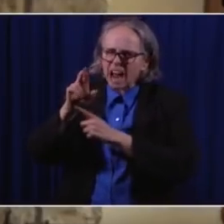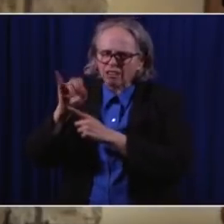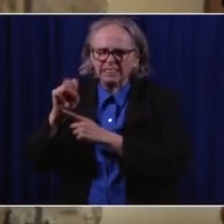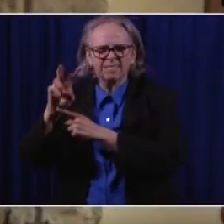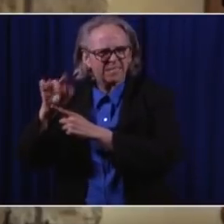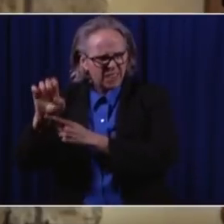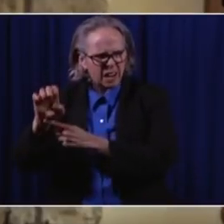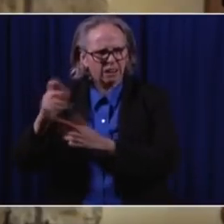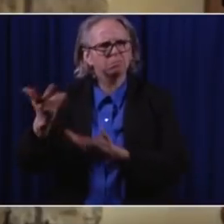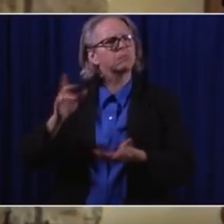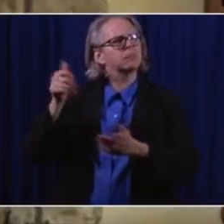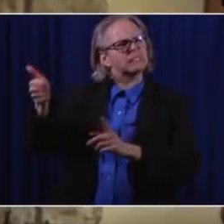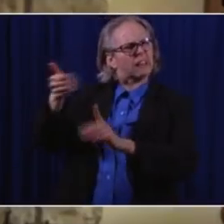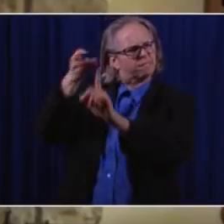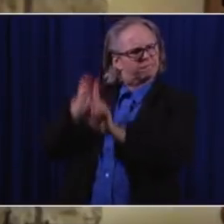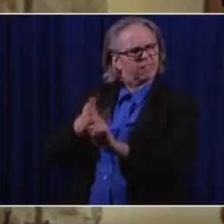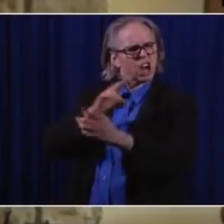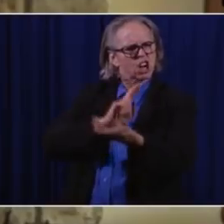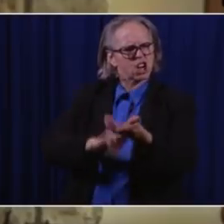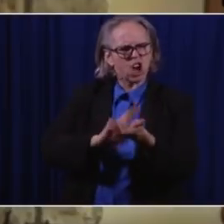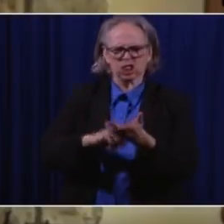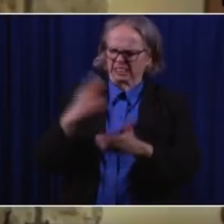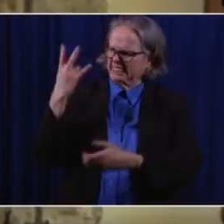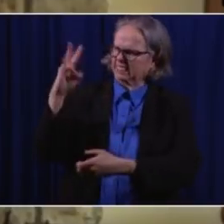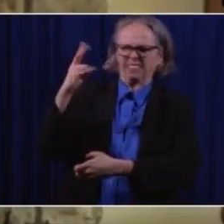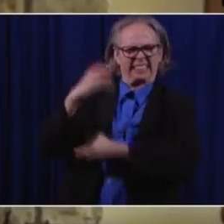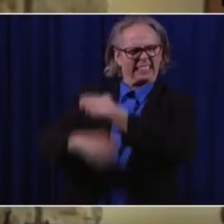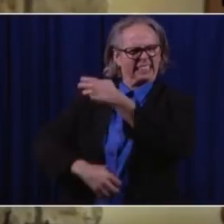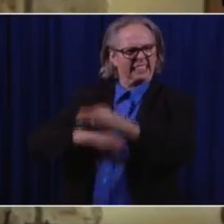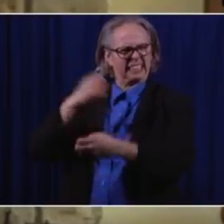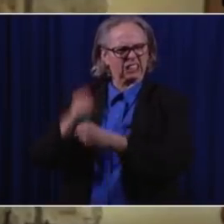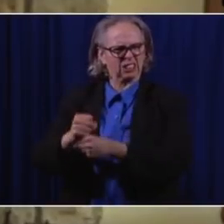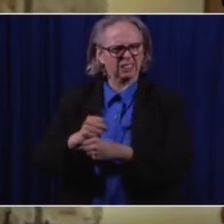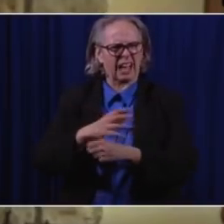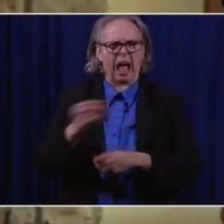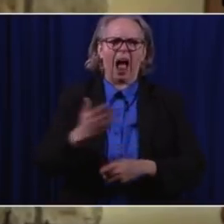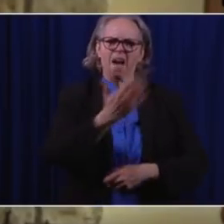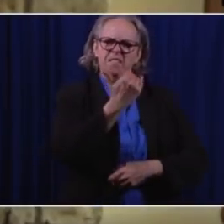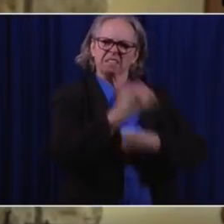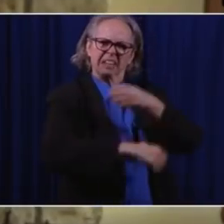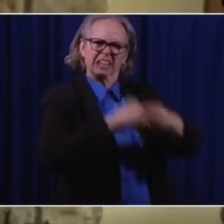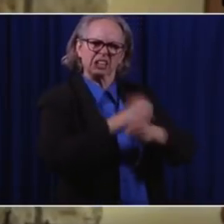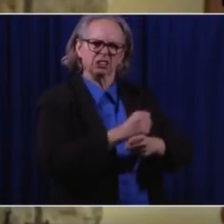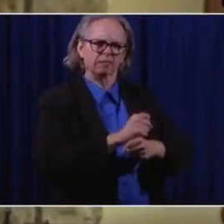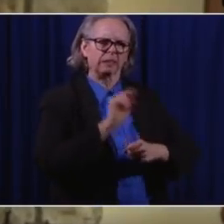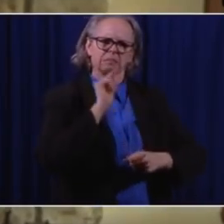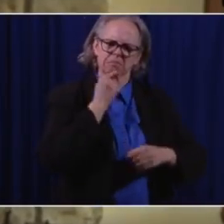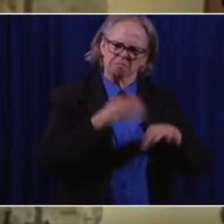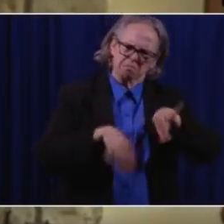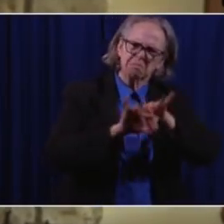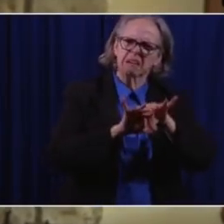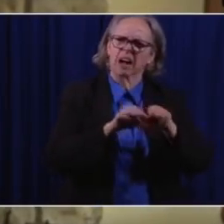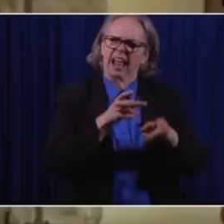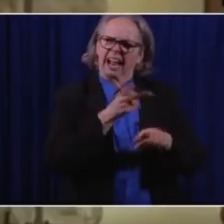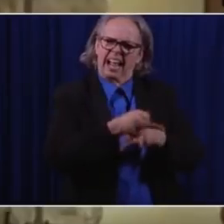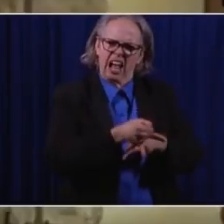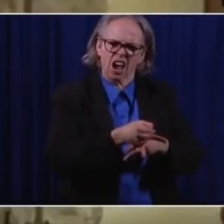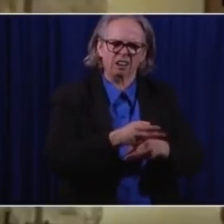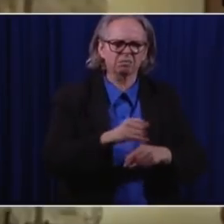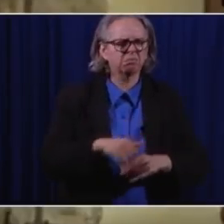and has more than 15 years of critical care experience. For her current position, Erin was an ICU floor nurse and worked